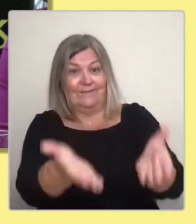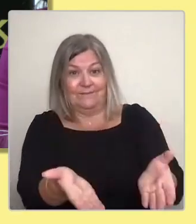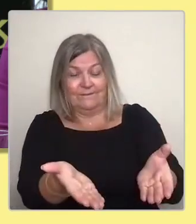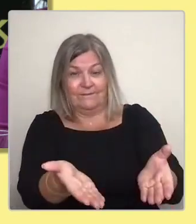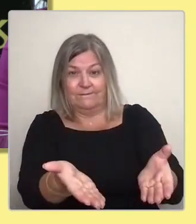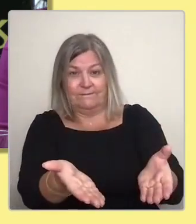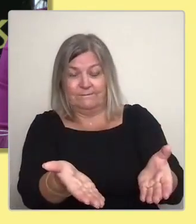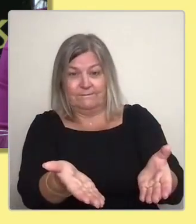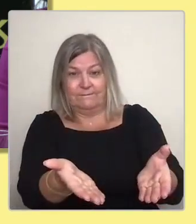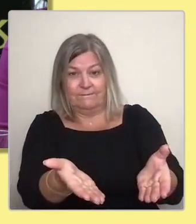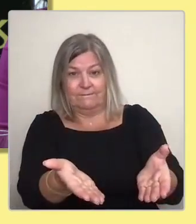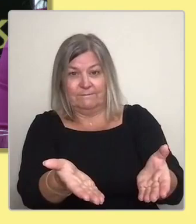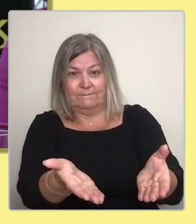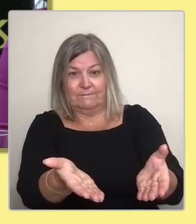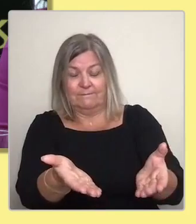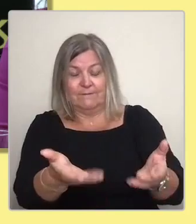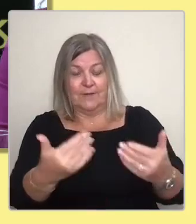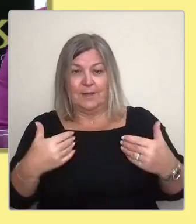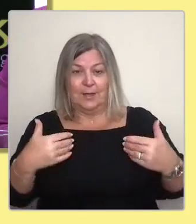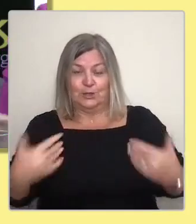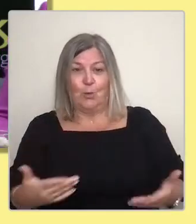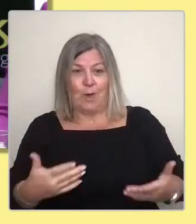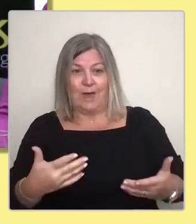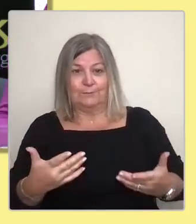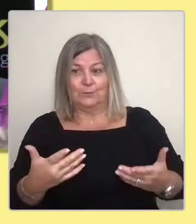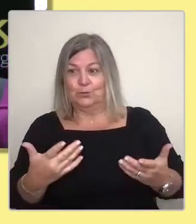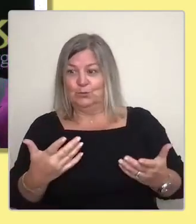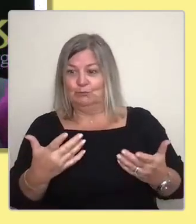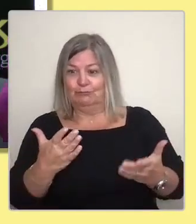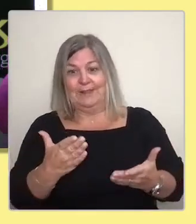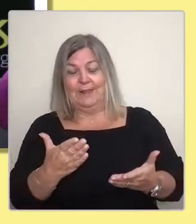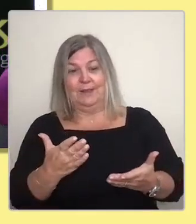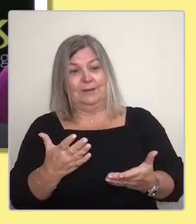by three straight people sitting on this panel.